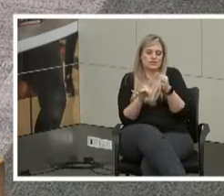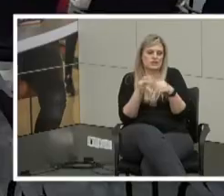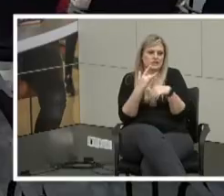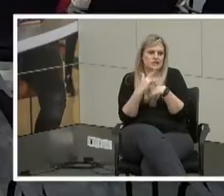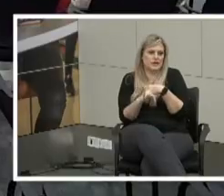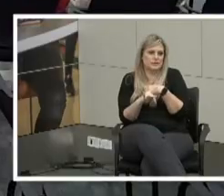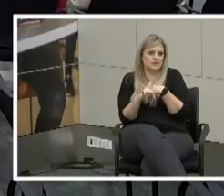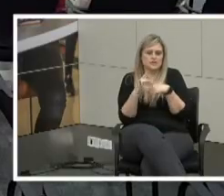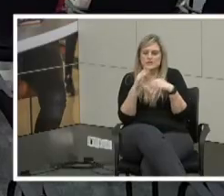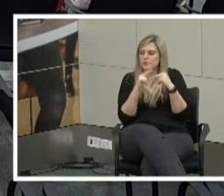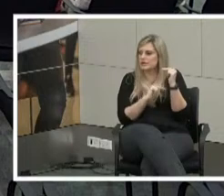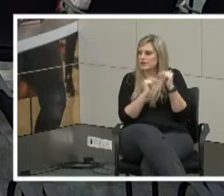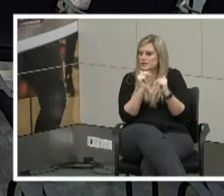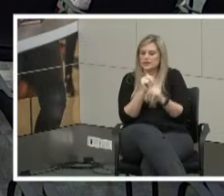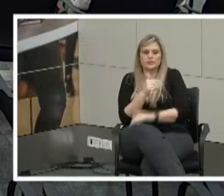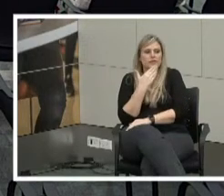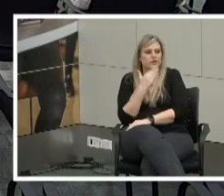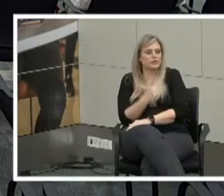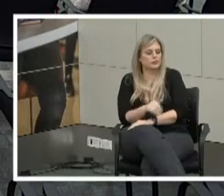thank you